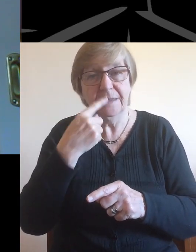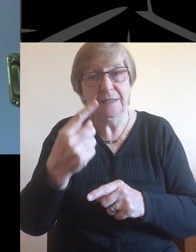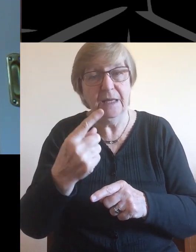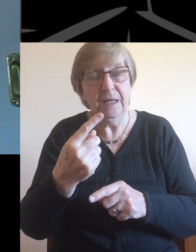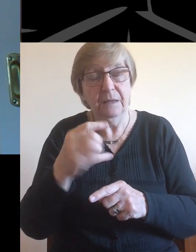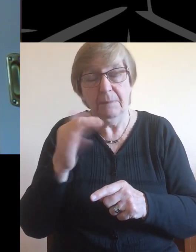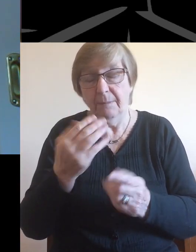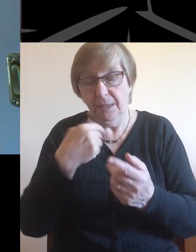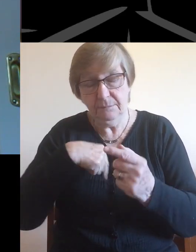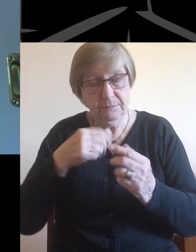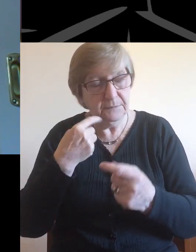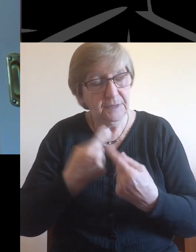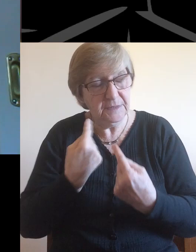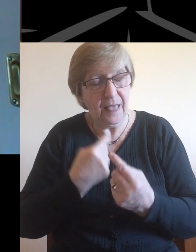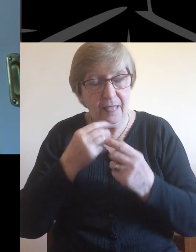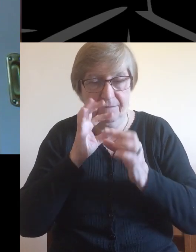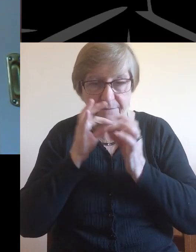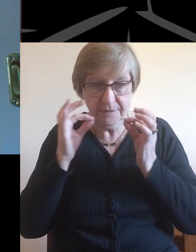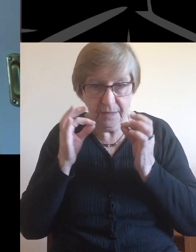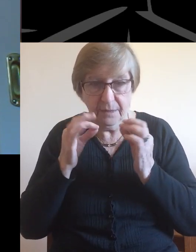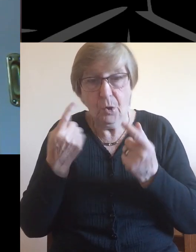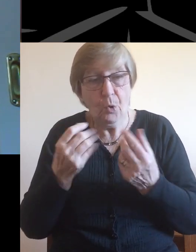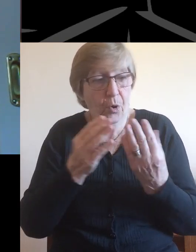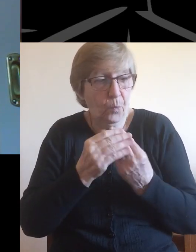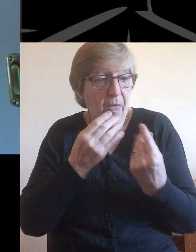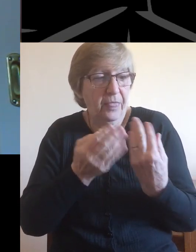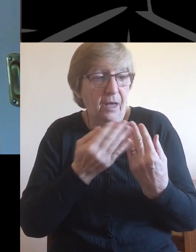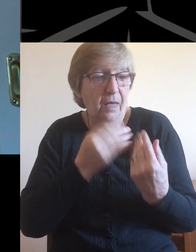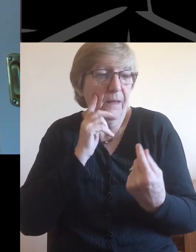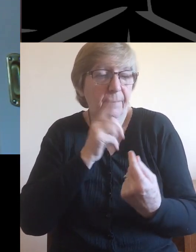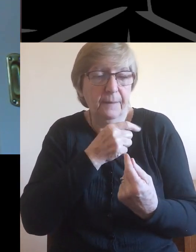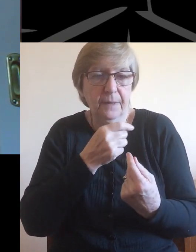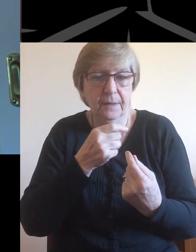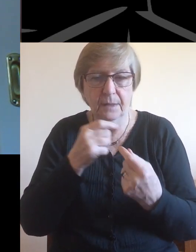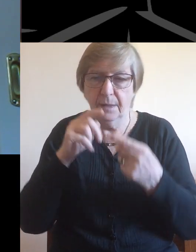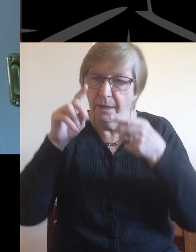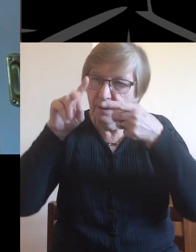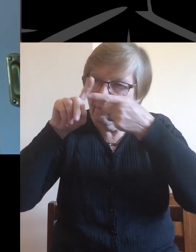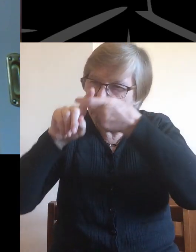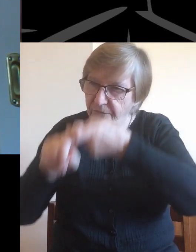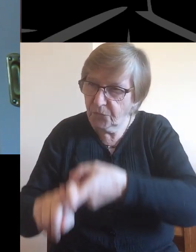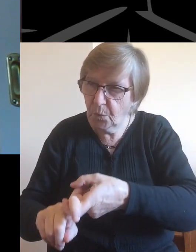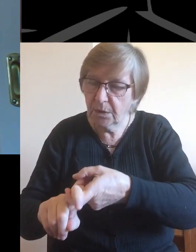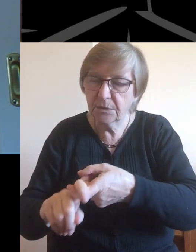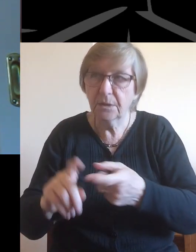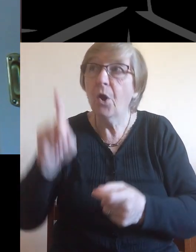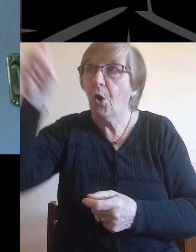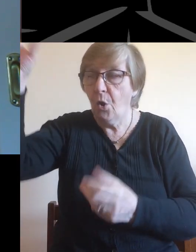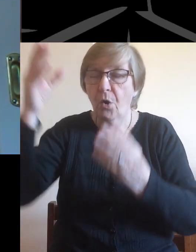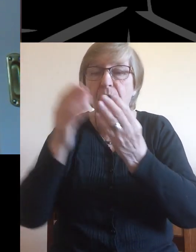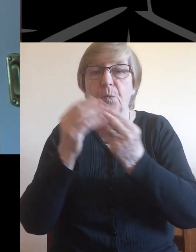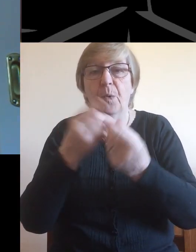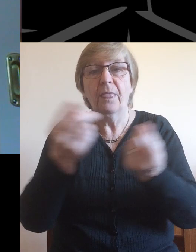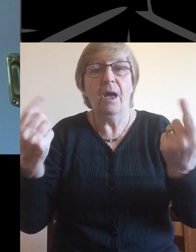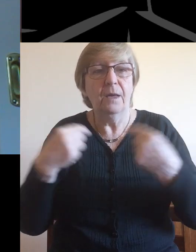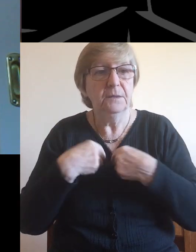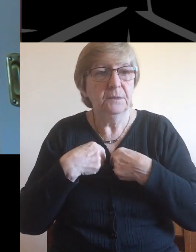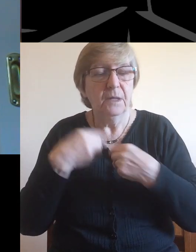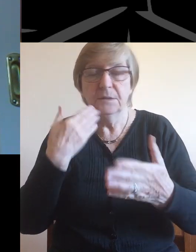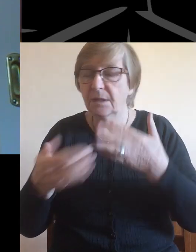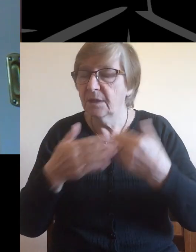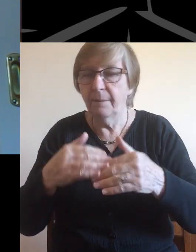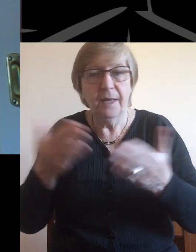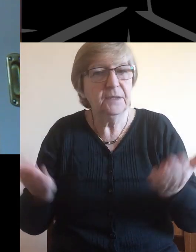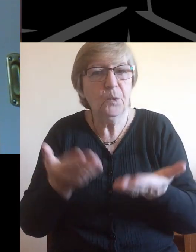it even silently to yourself, while just focusing on the fact that God is with us wherever we